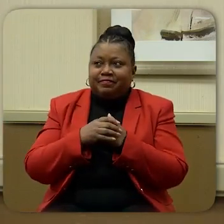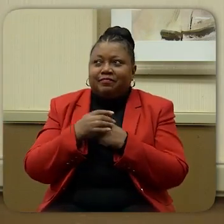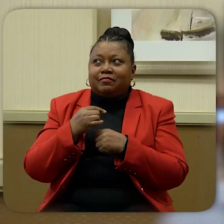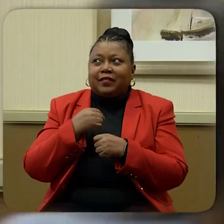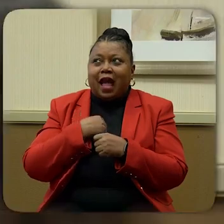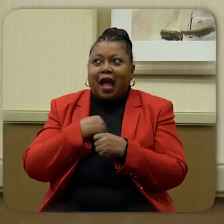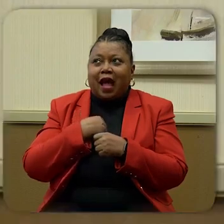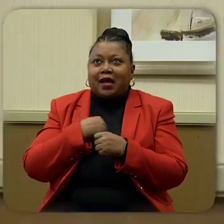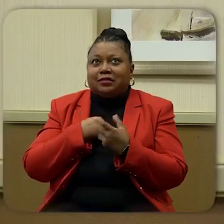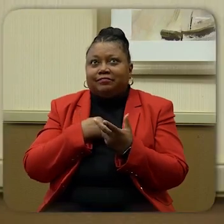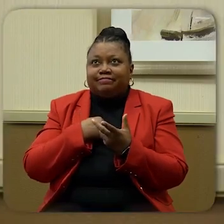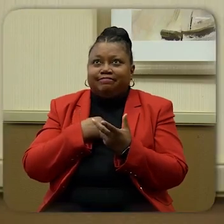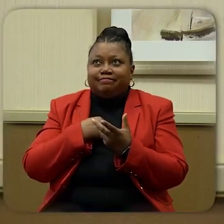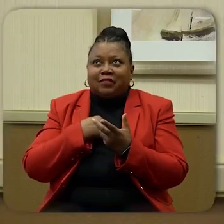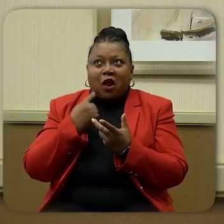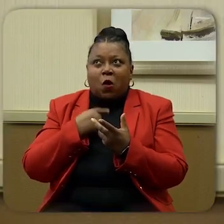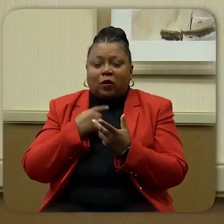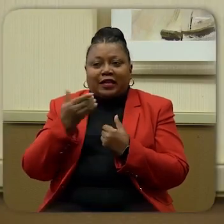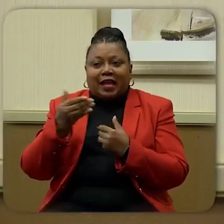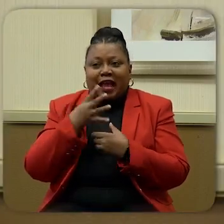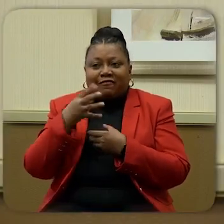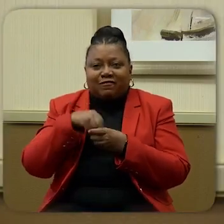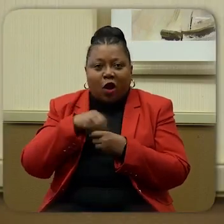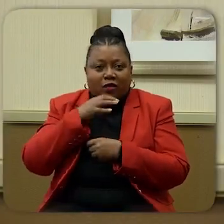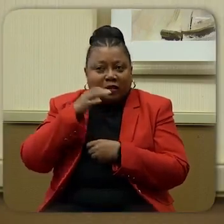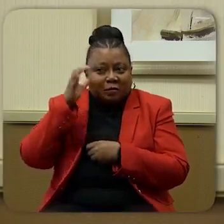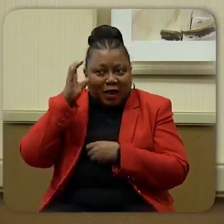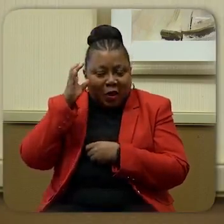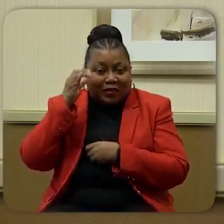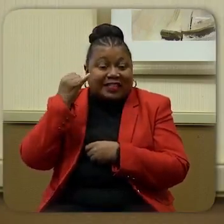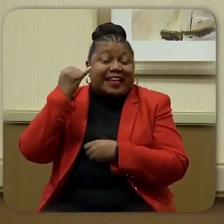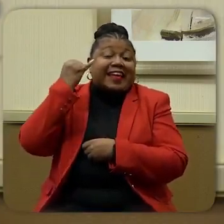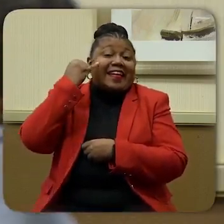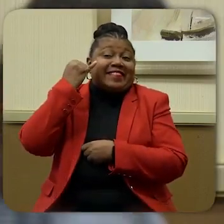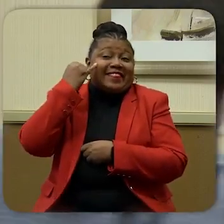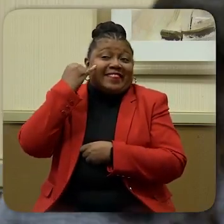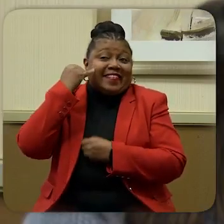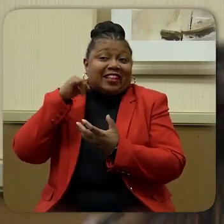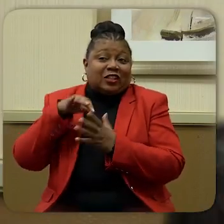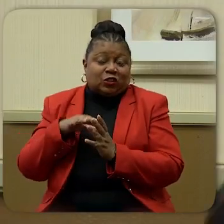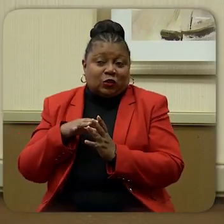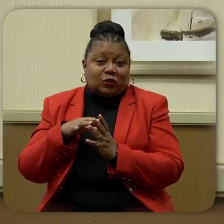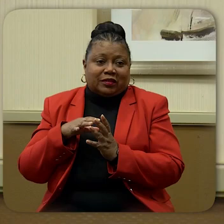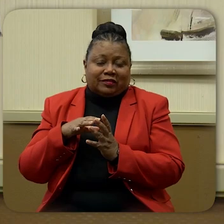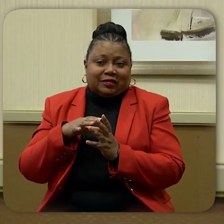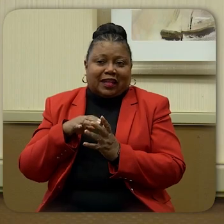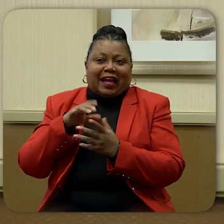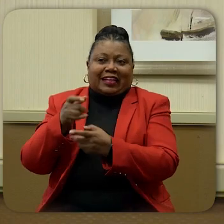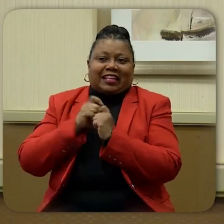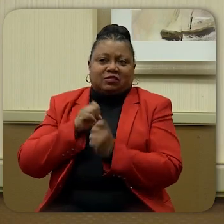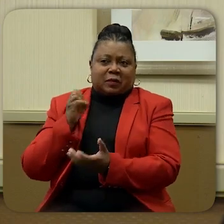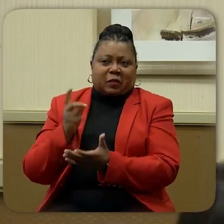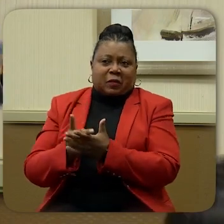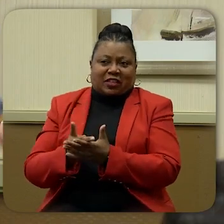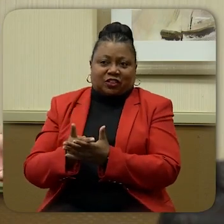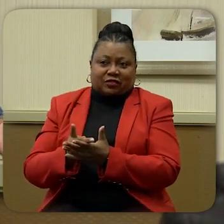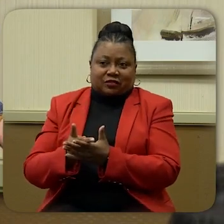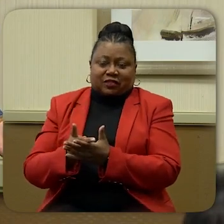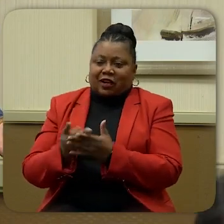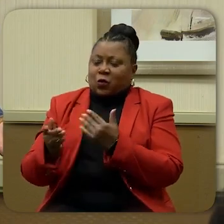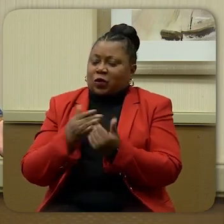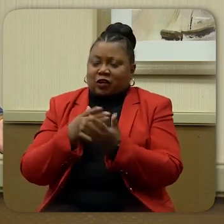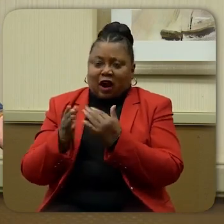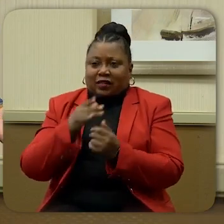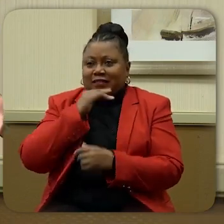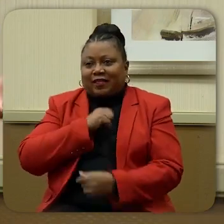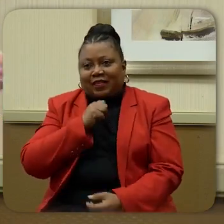I would only involve the parents if the student gives me permission, regardless